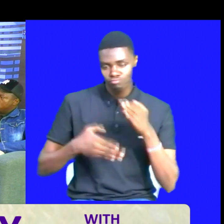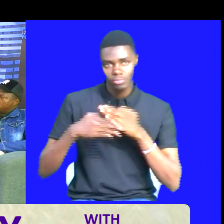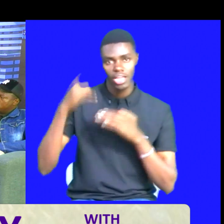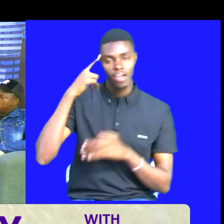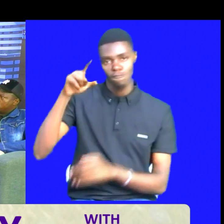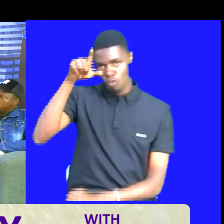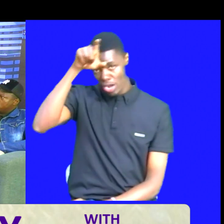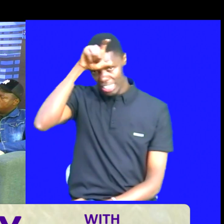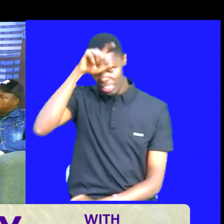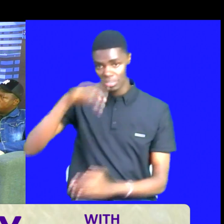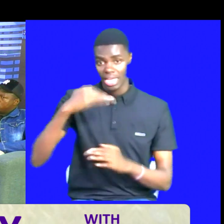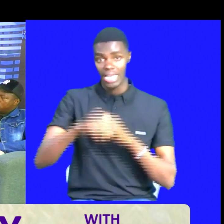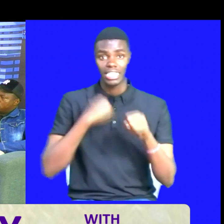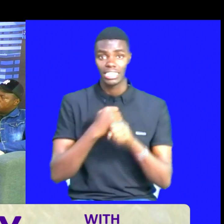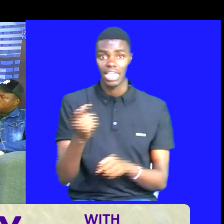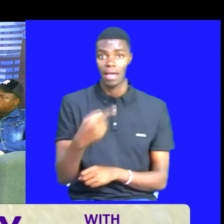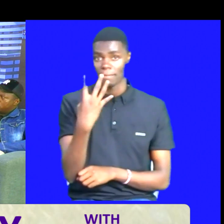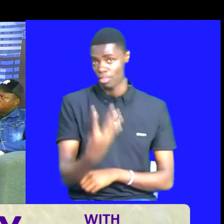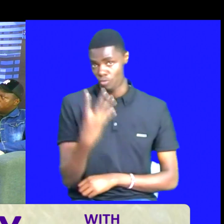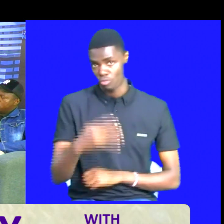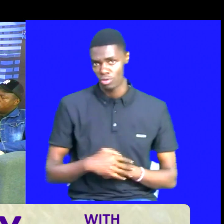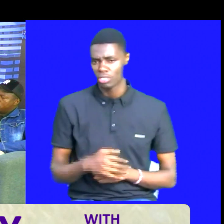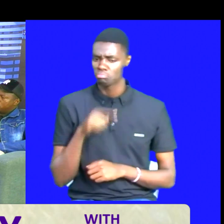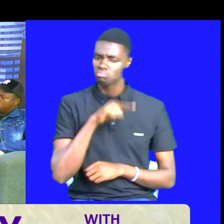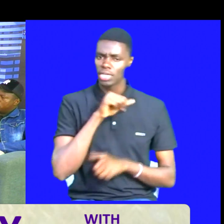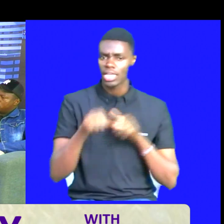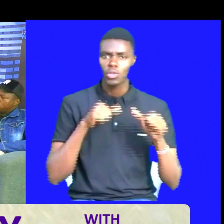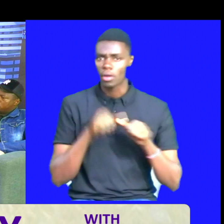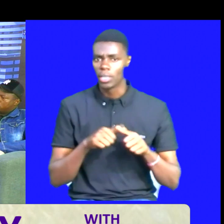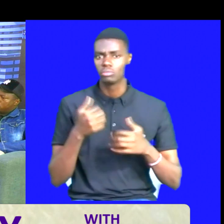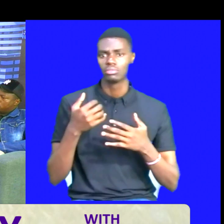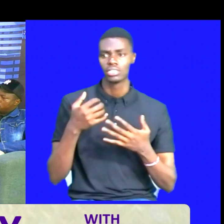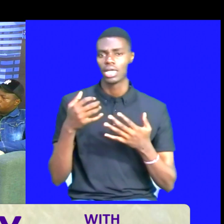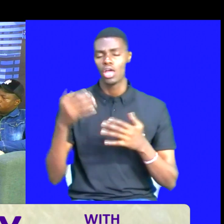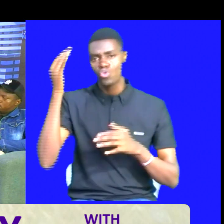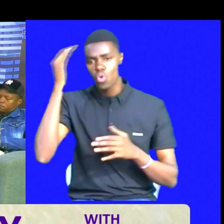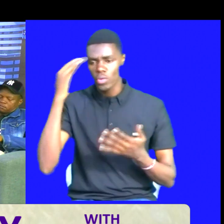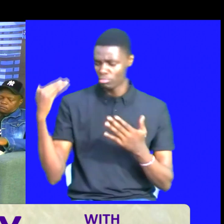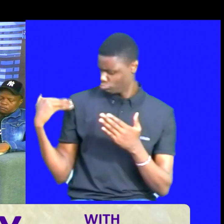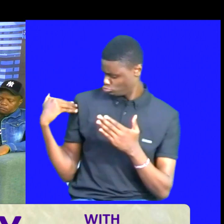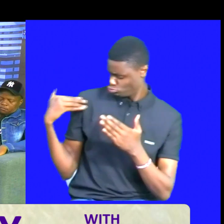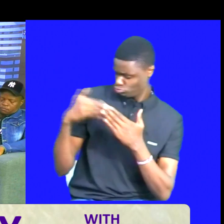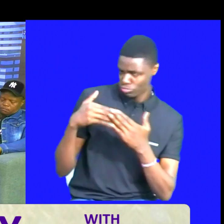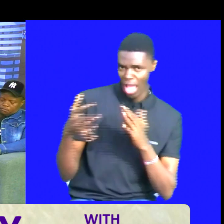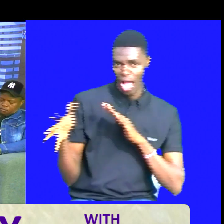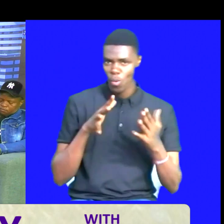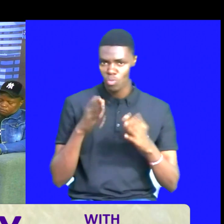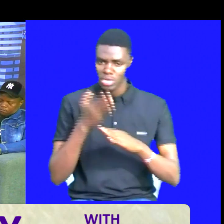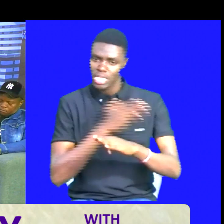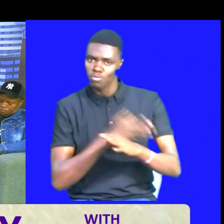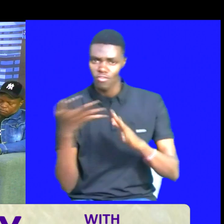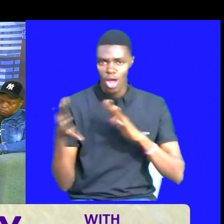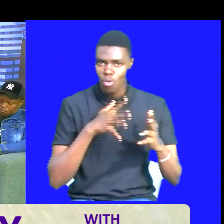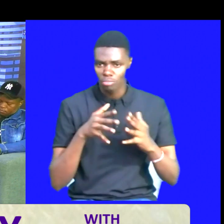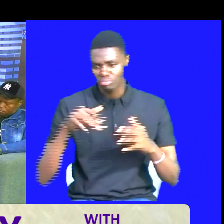is next year in Right. April. Right. So it was about just getting ourselves, how far are we, how good are we, or how bad are we. Yes.